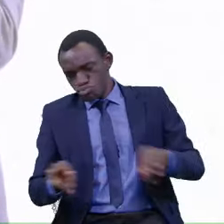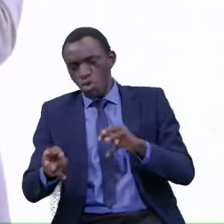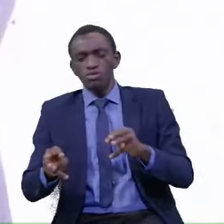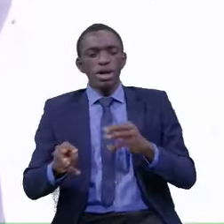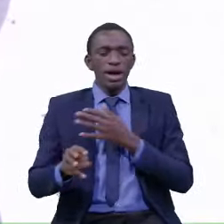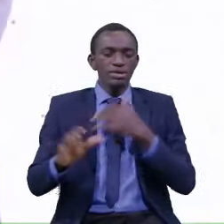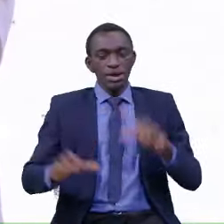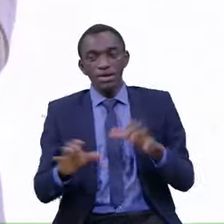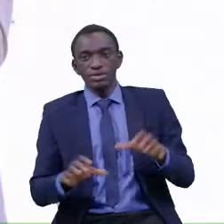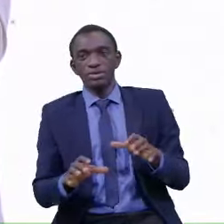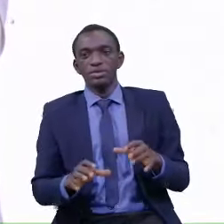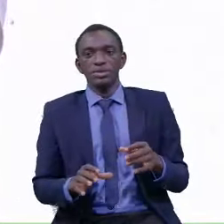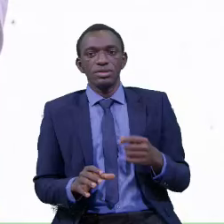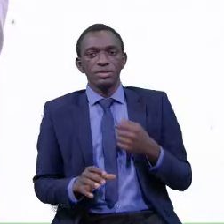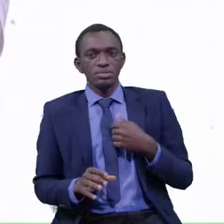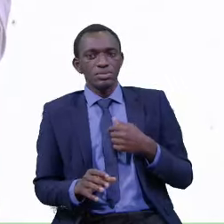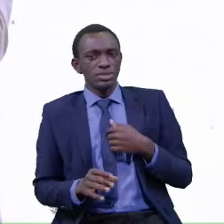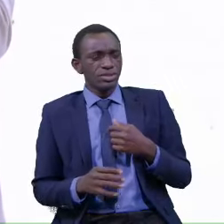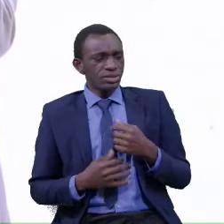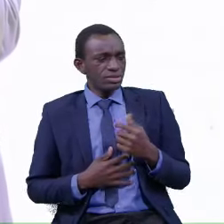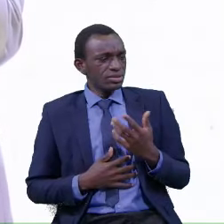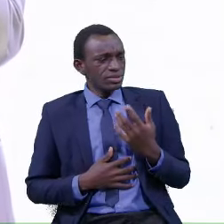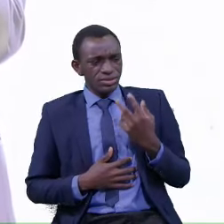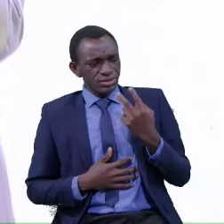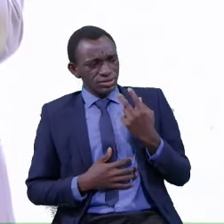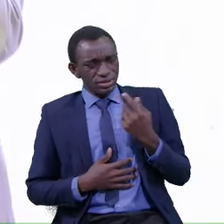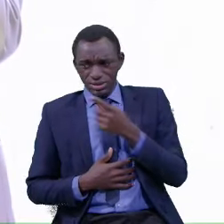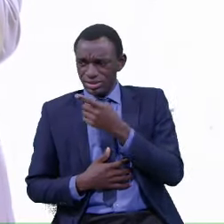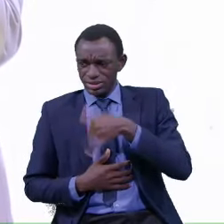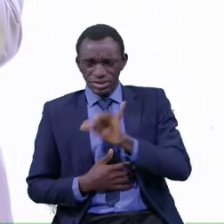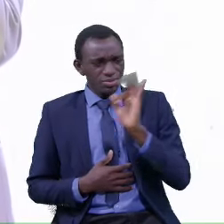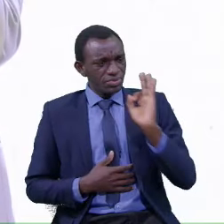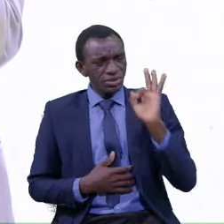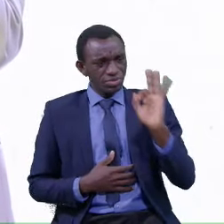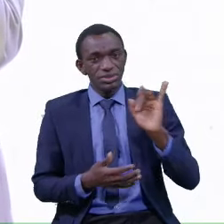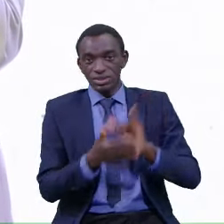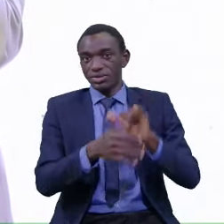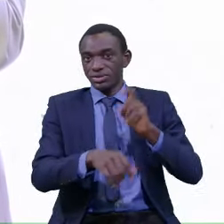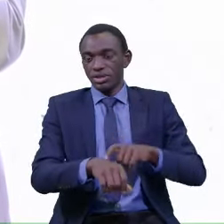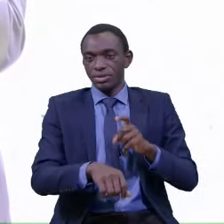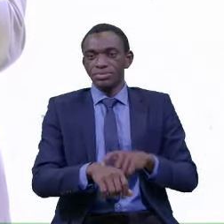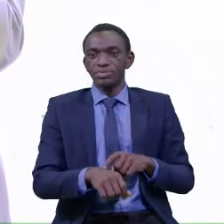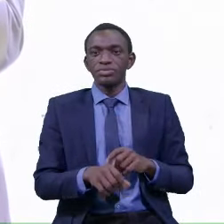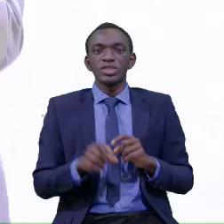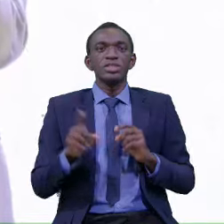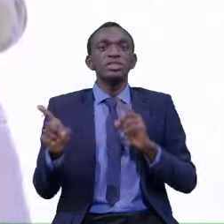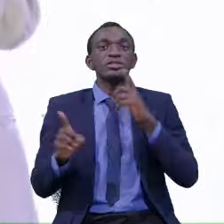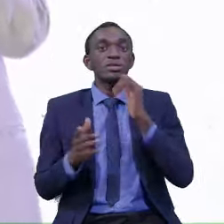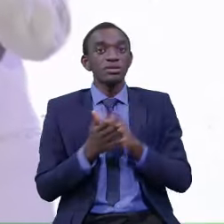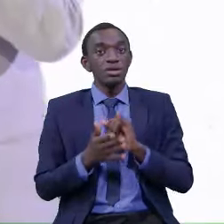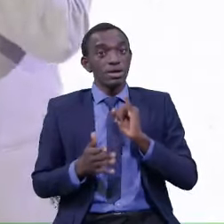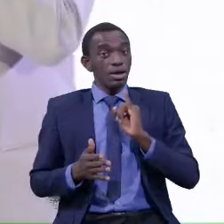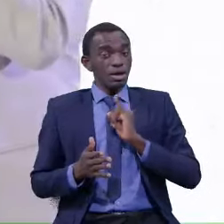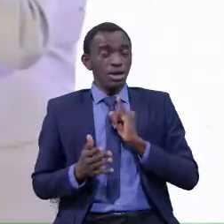still preaching at such a time, I say, I wish I could have such passion.